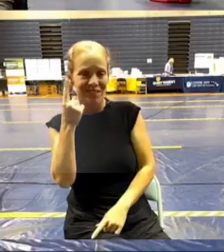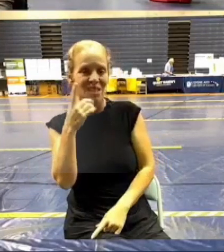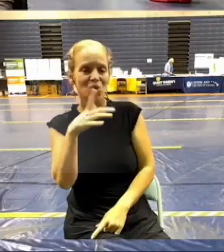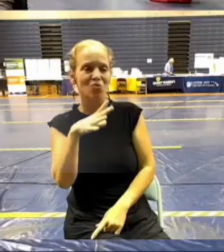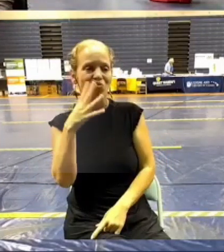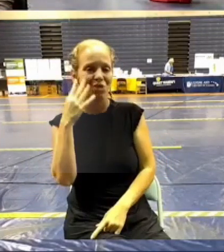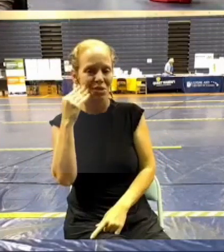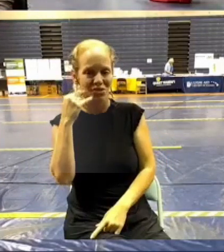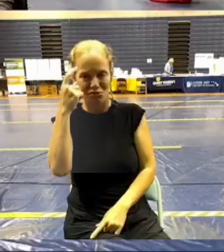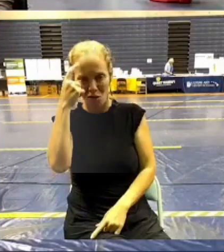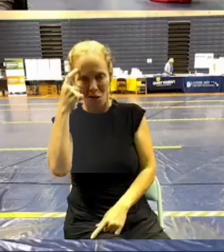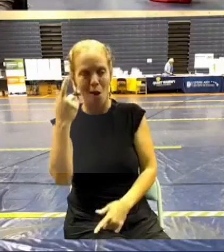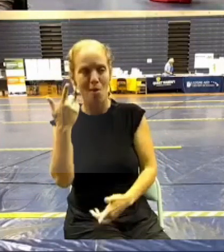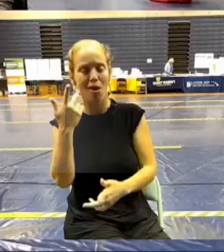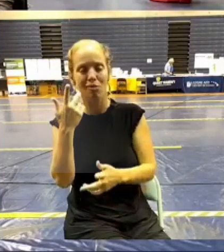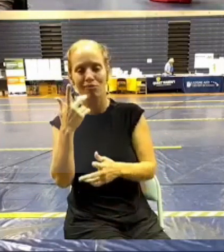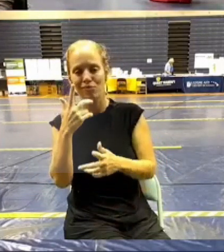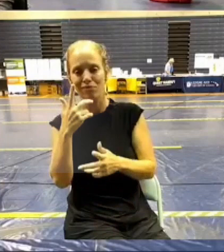the hardship.